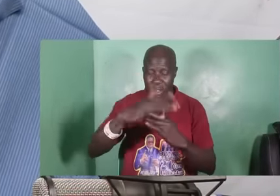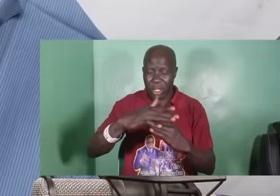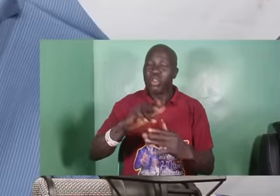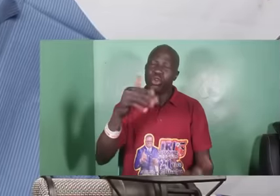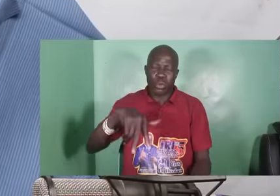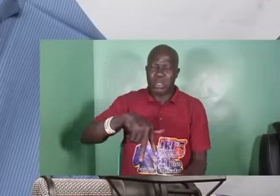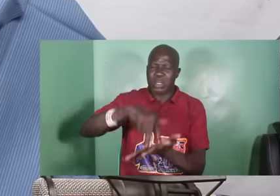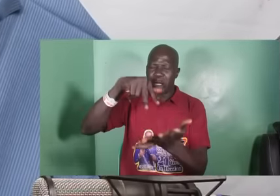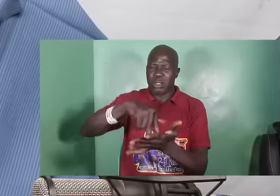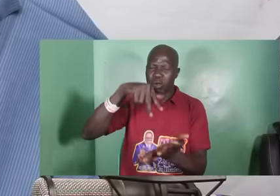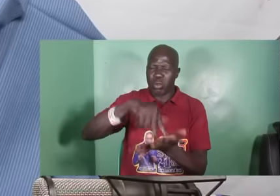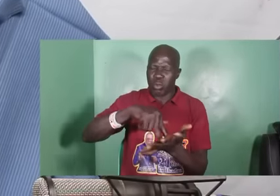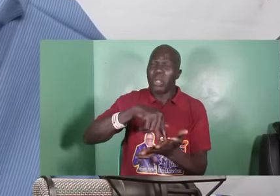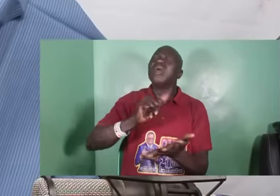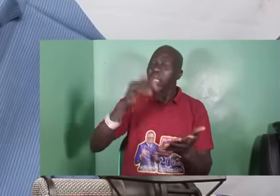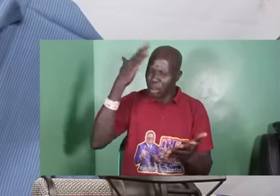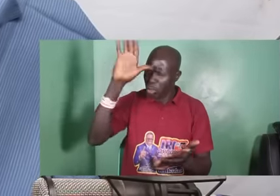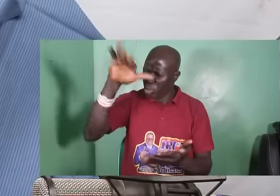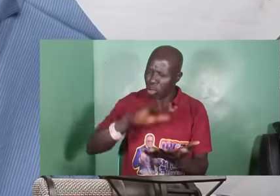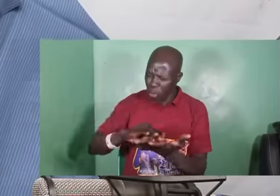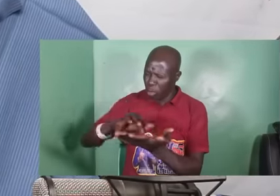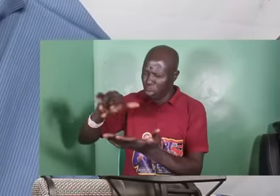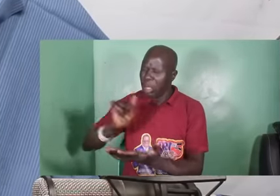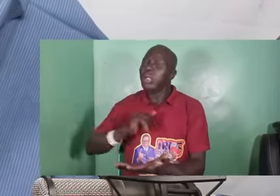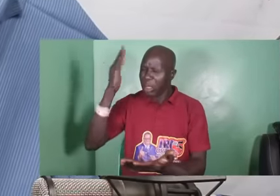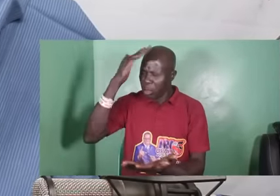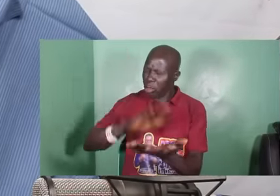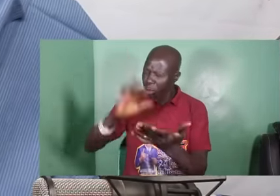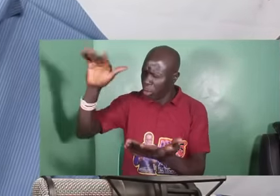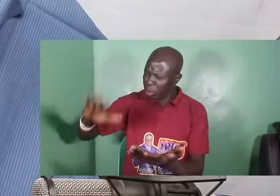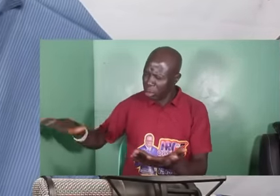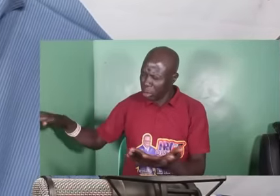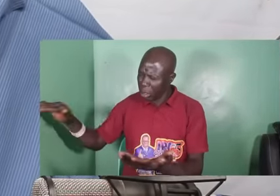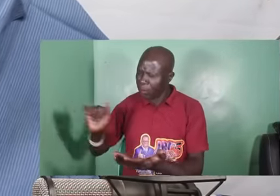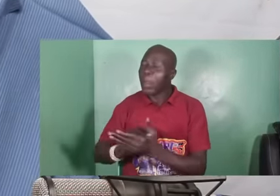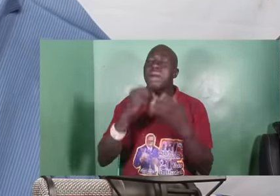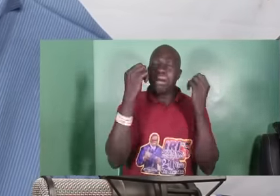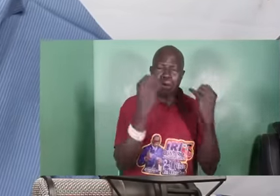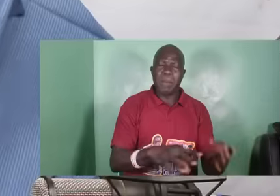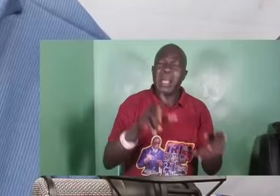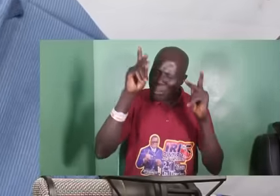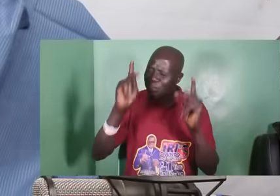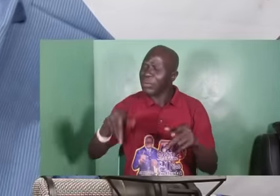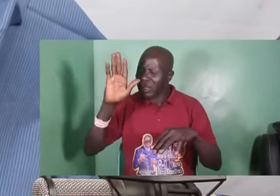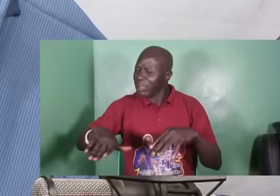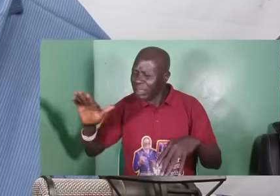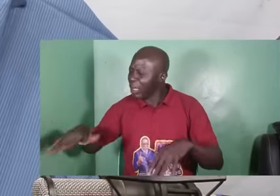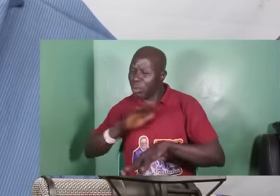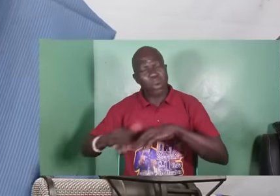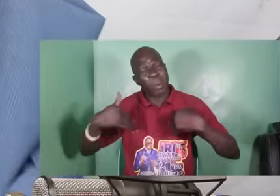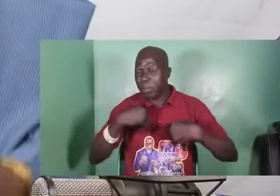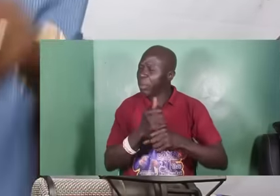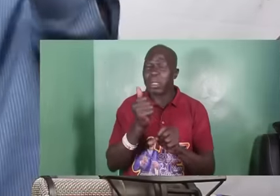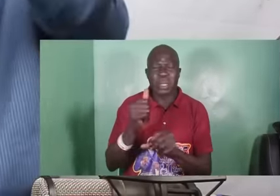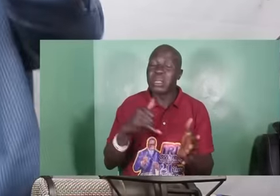What did they do? You will stand on your feet. What thing will go there? They know your glory. What the thing will go? And you know the glory of your children. Oh, but not what you think you say. A lot of children